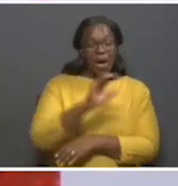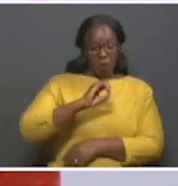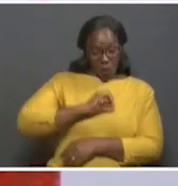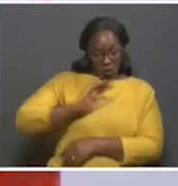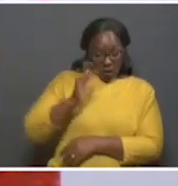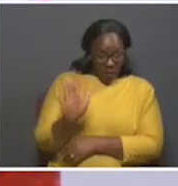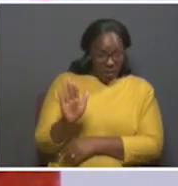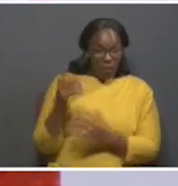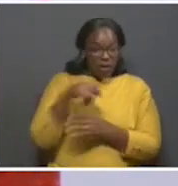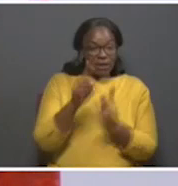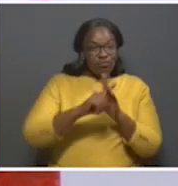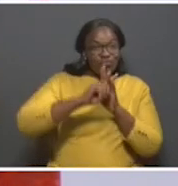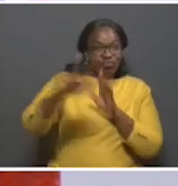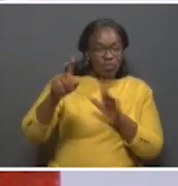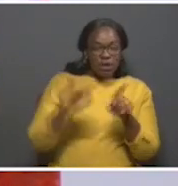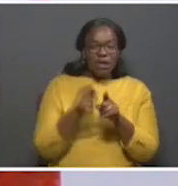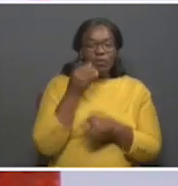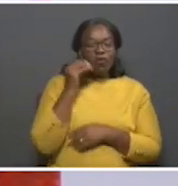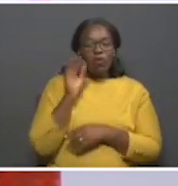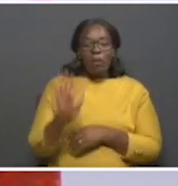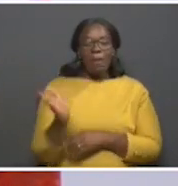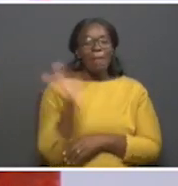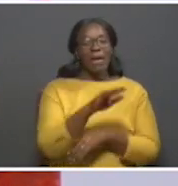which he fled, and even to his own house."